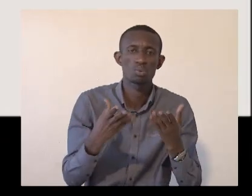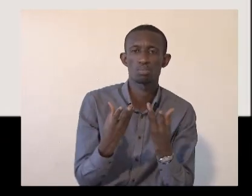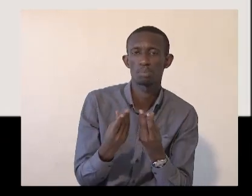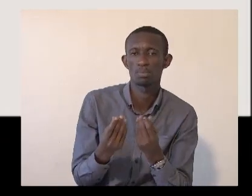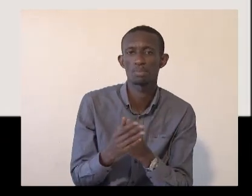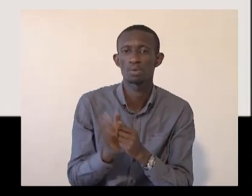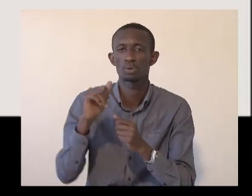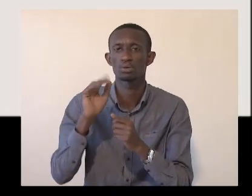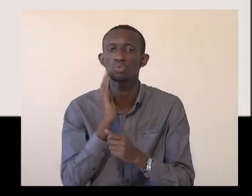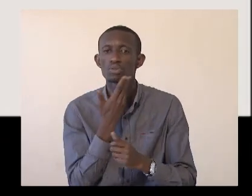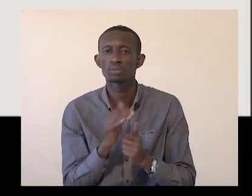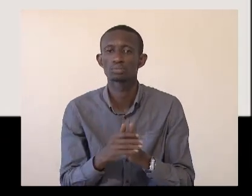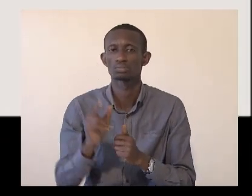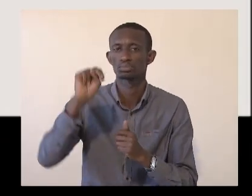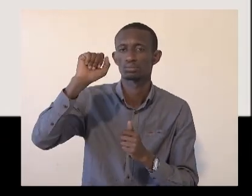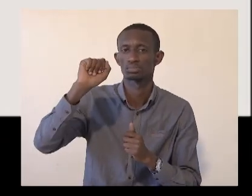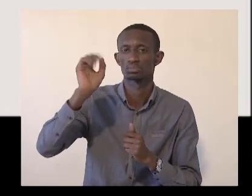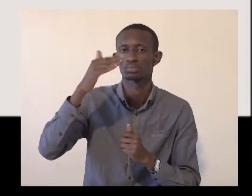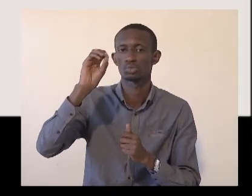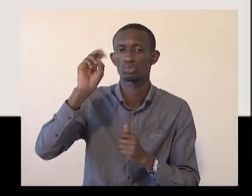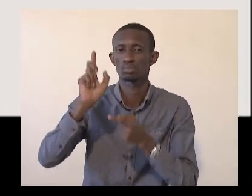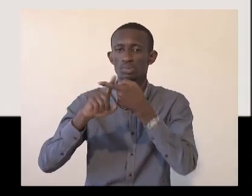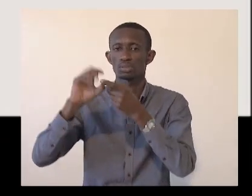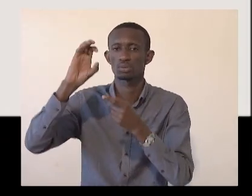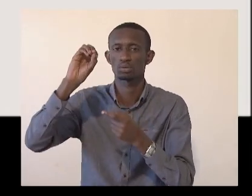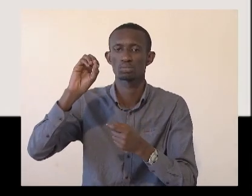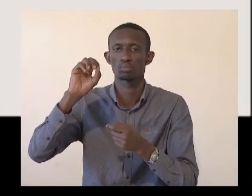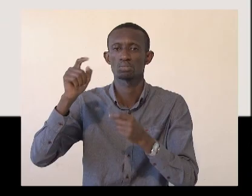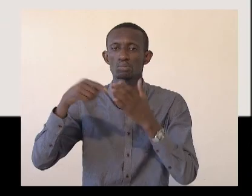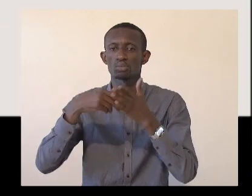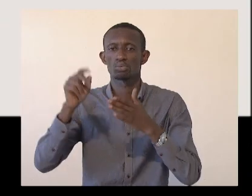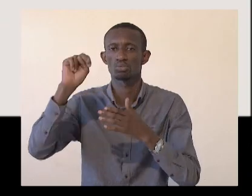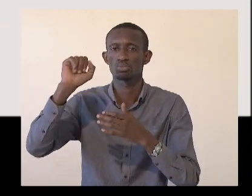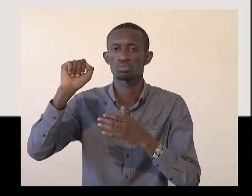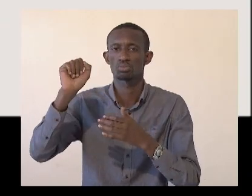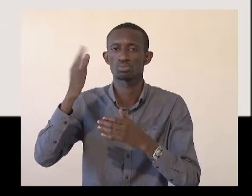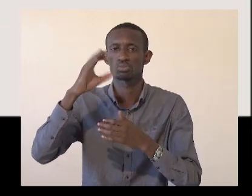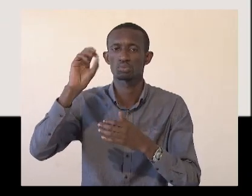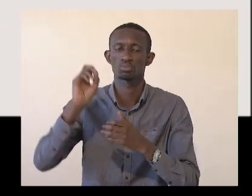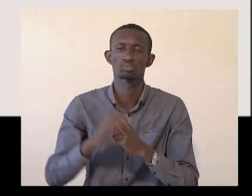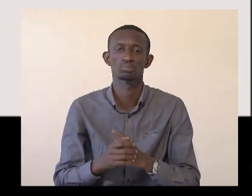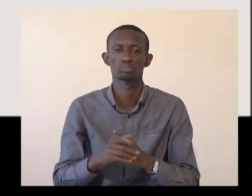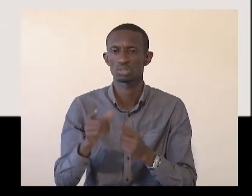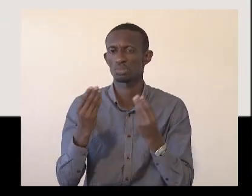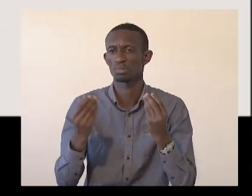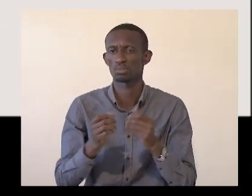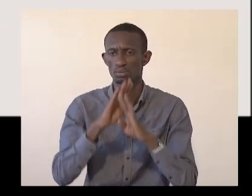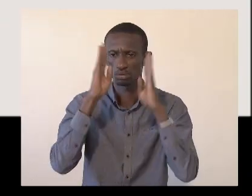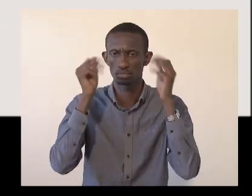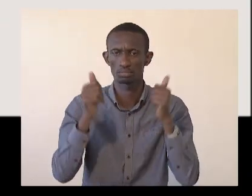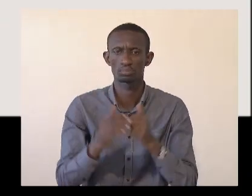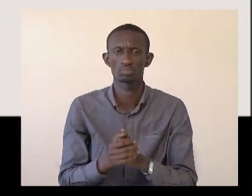common to us. Sodium oxide reacting with carbon dioxide, we produce sodium carbonate. Very simple and clear.